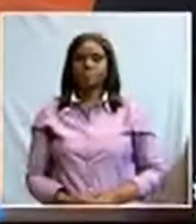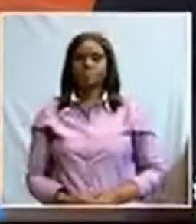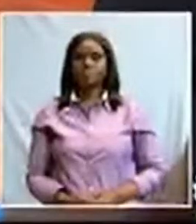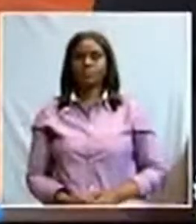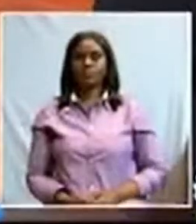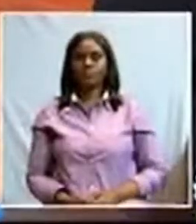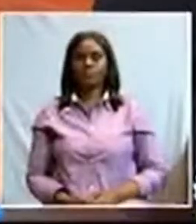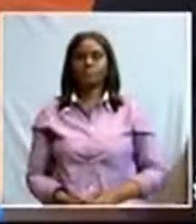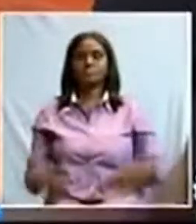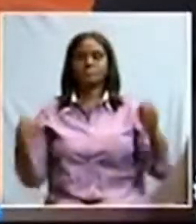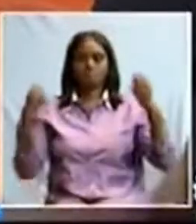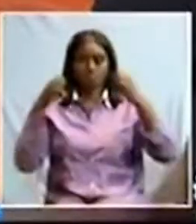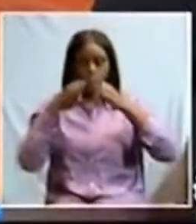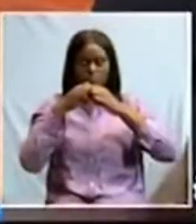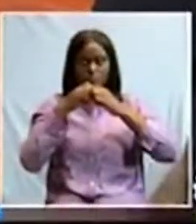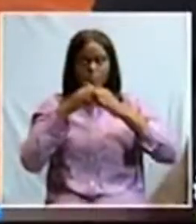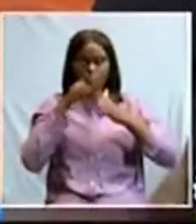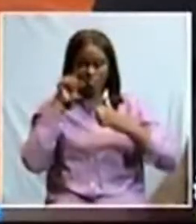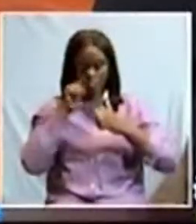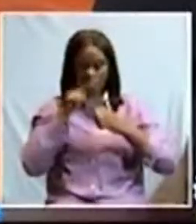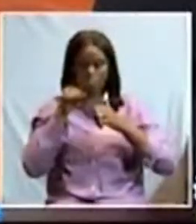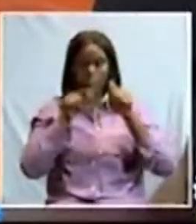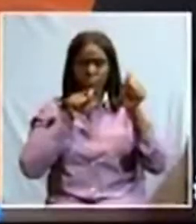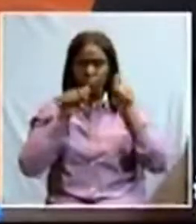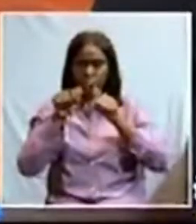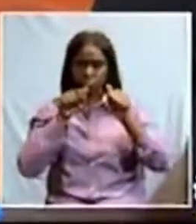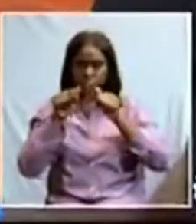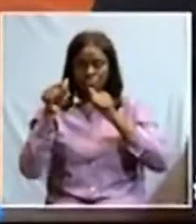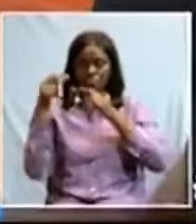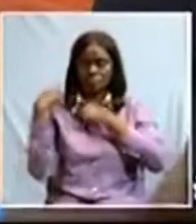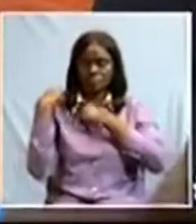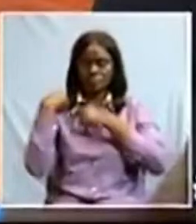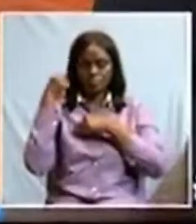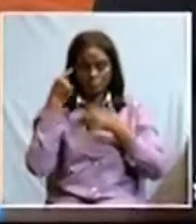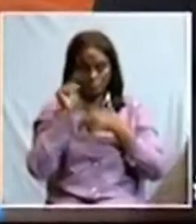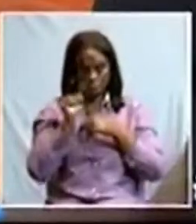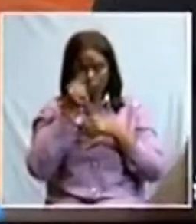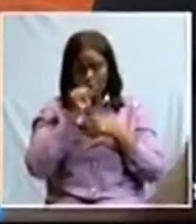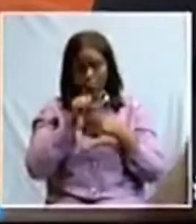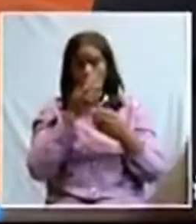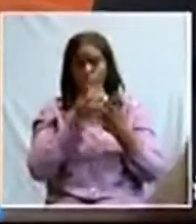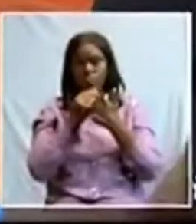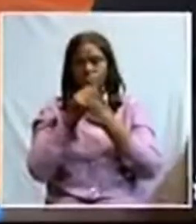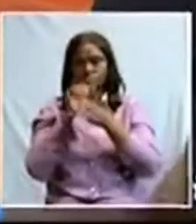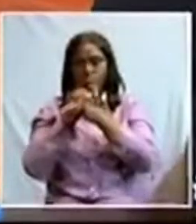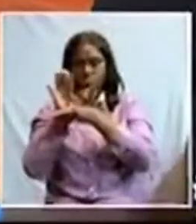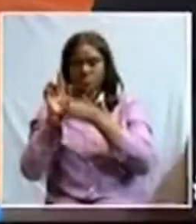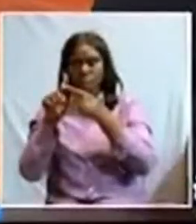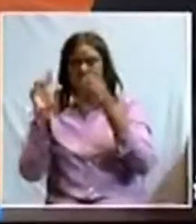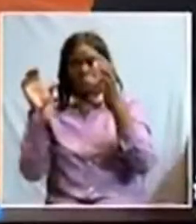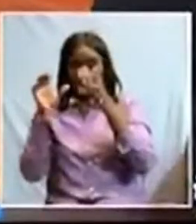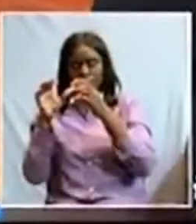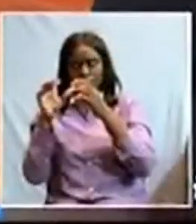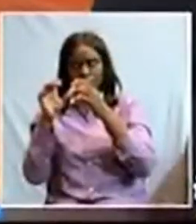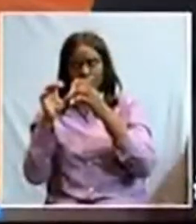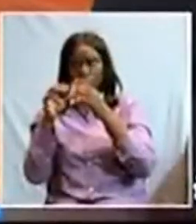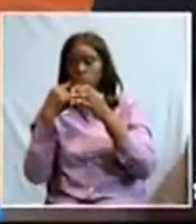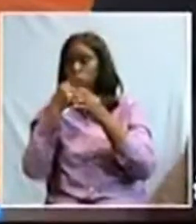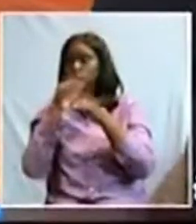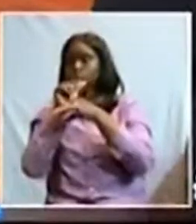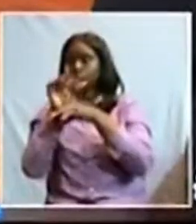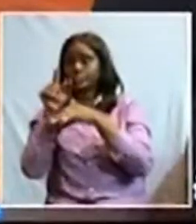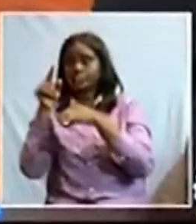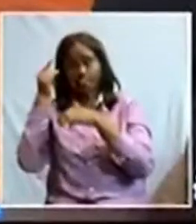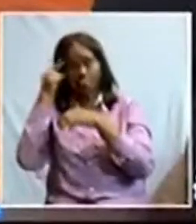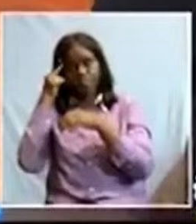The bank is administering. First of all, this money is sent to the council. By who? By